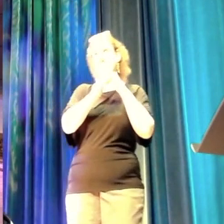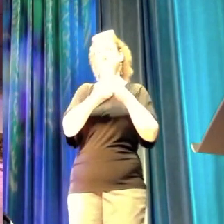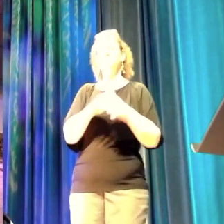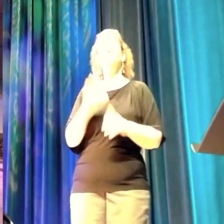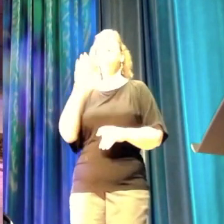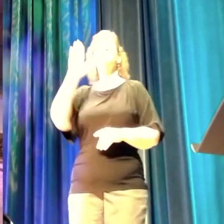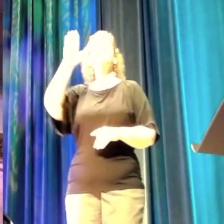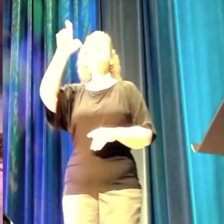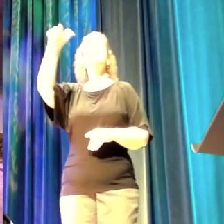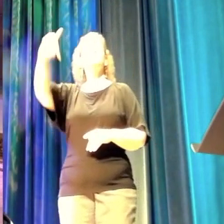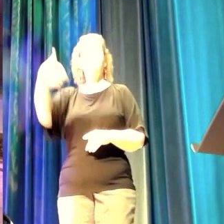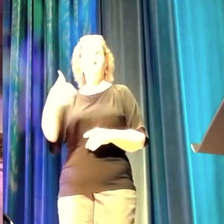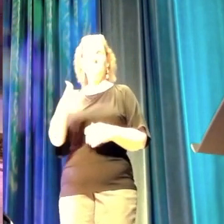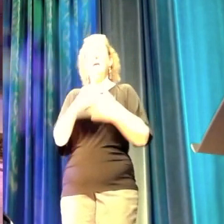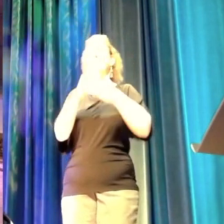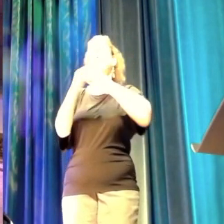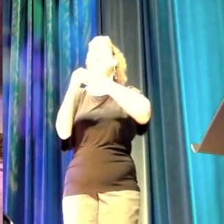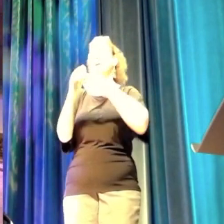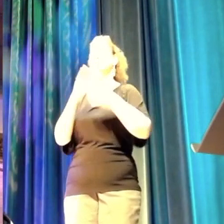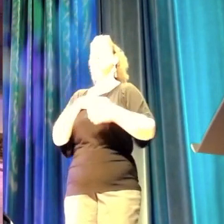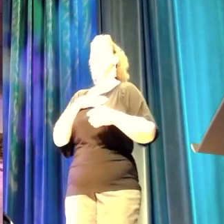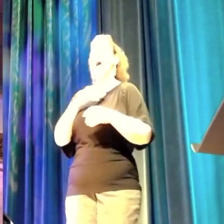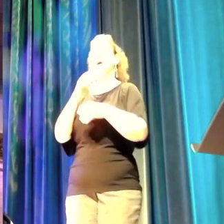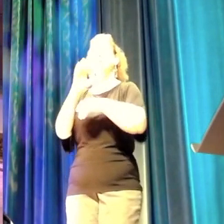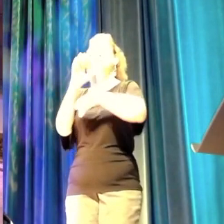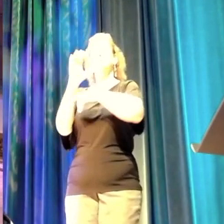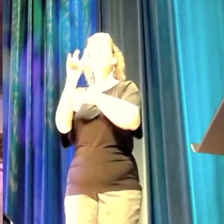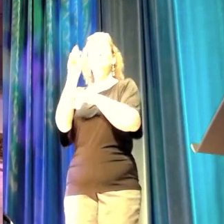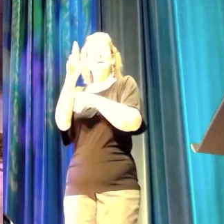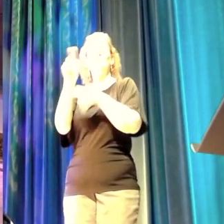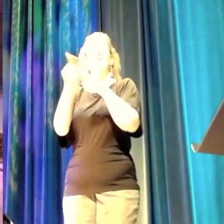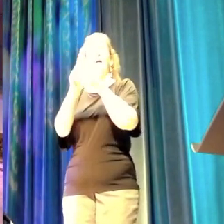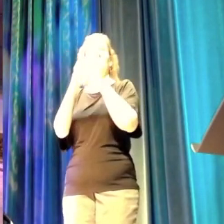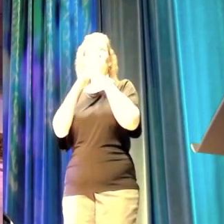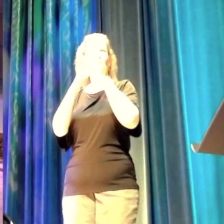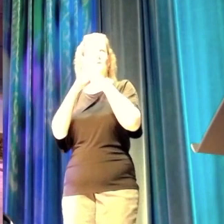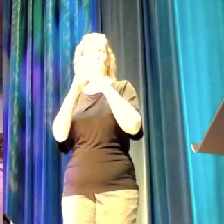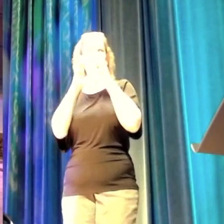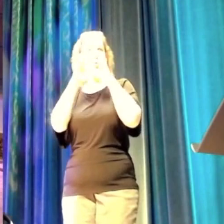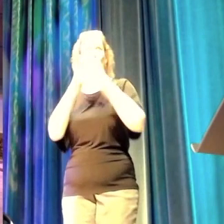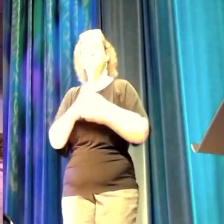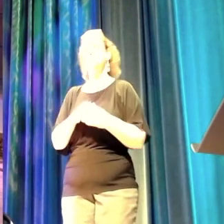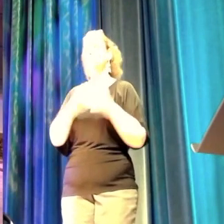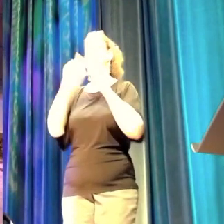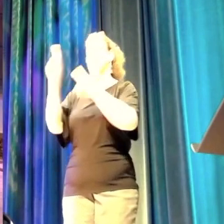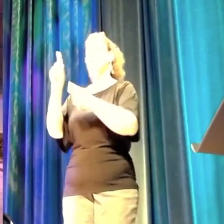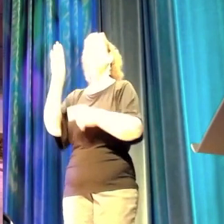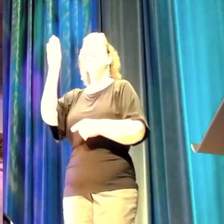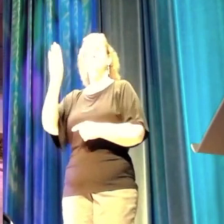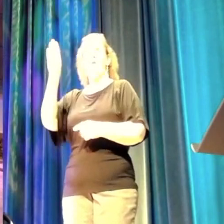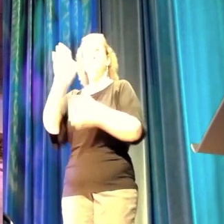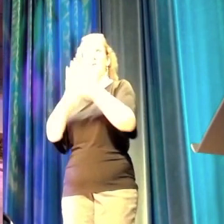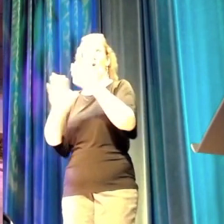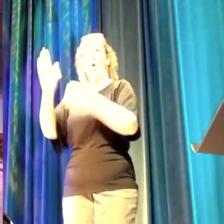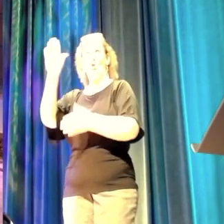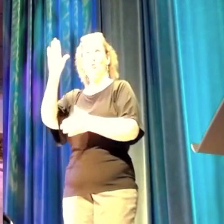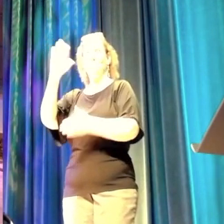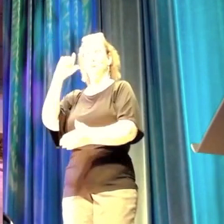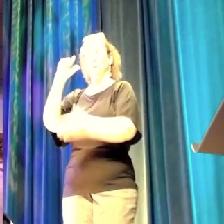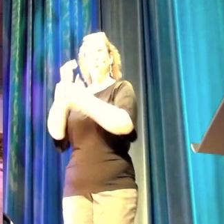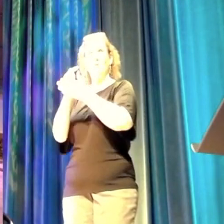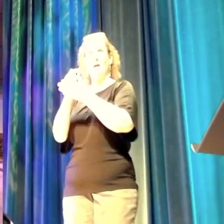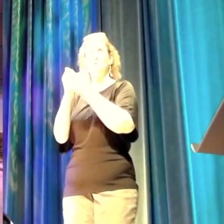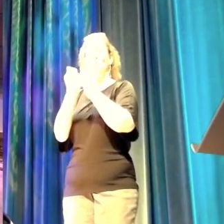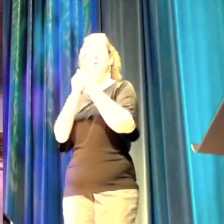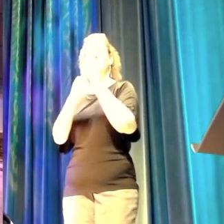eventually led me to a career as a wrestling coach. I attended Boston College and graduated